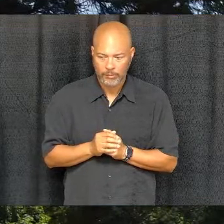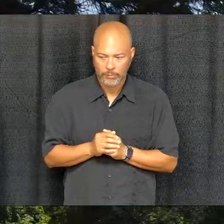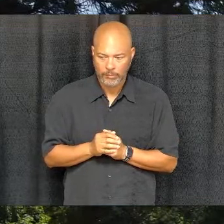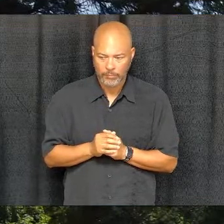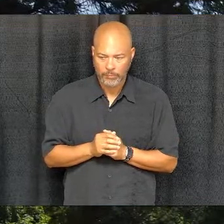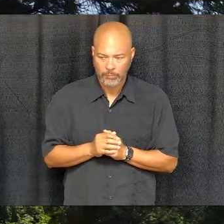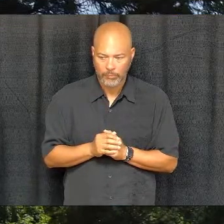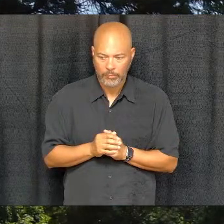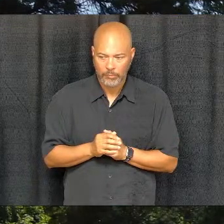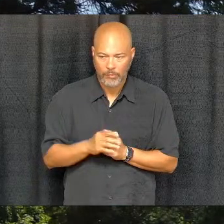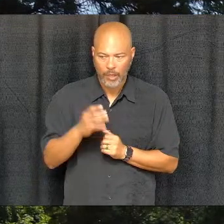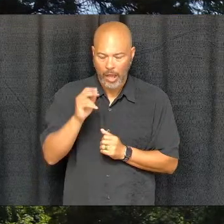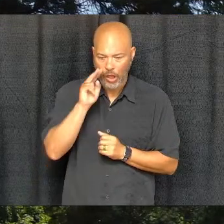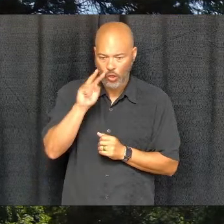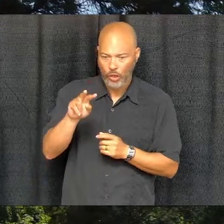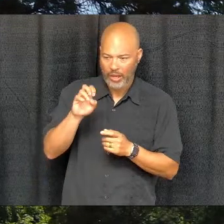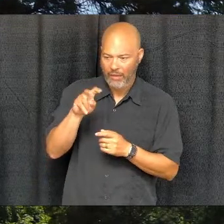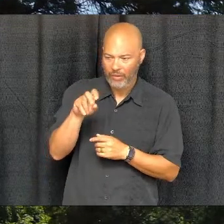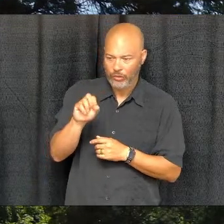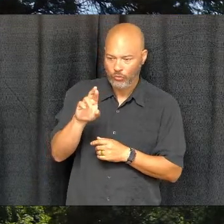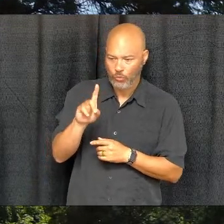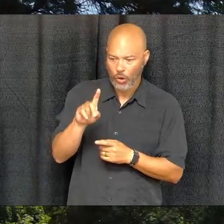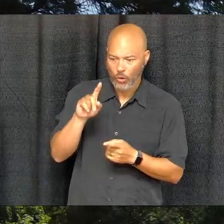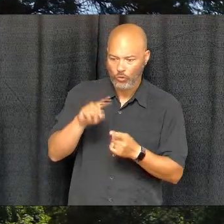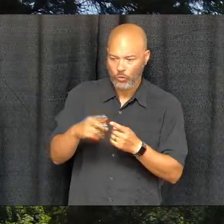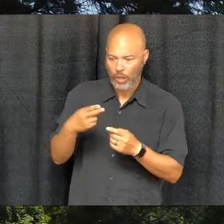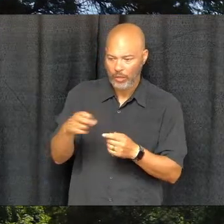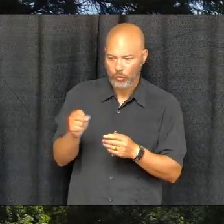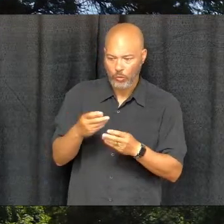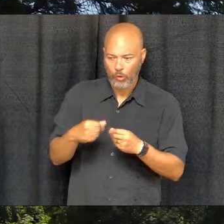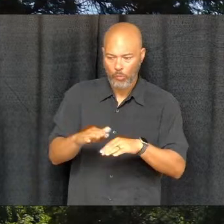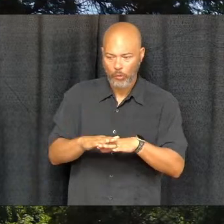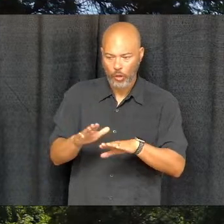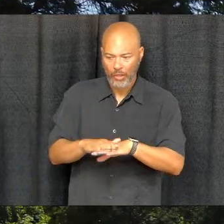And looking back down Evans Road towards the high school, property on the left.